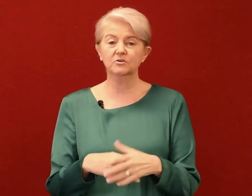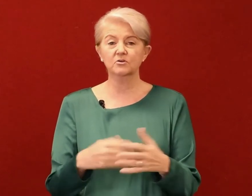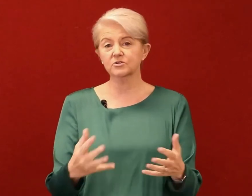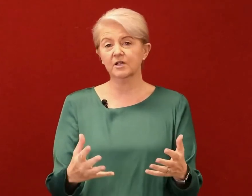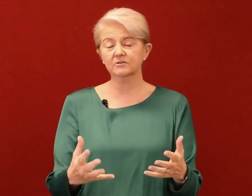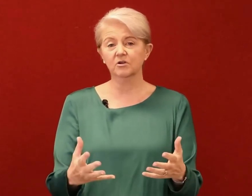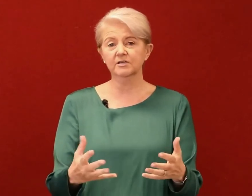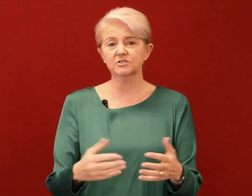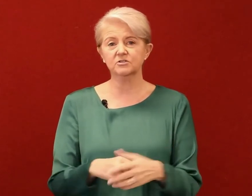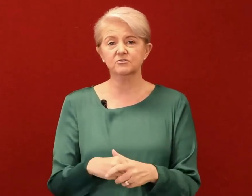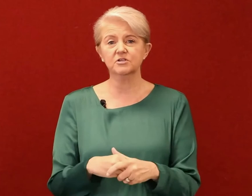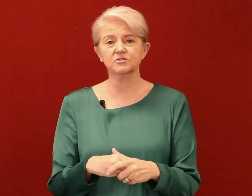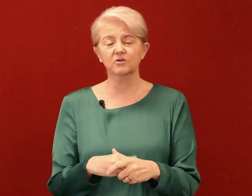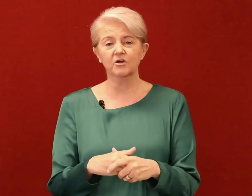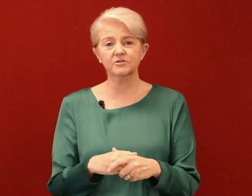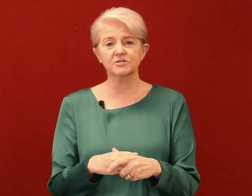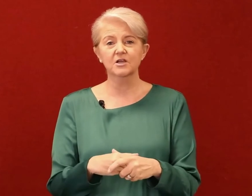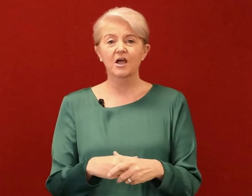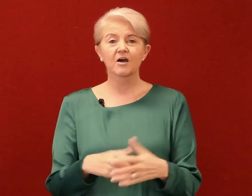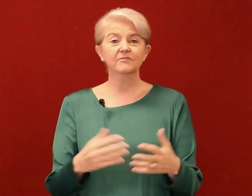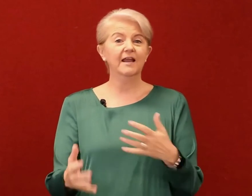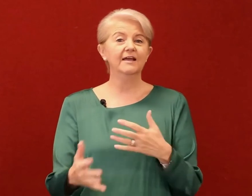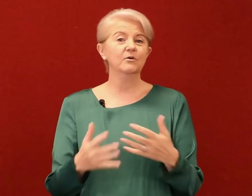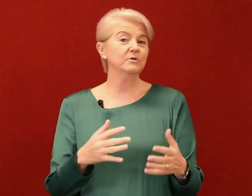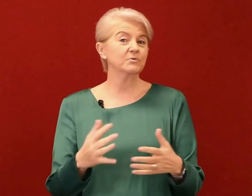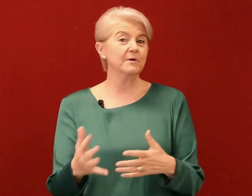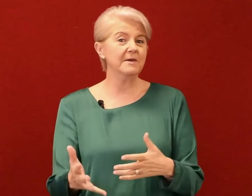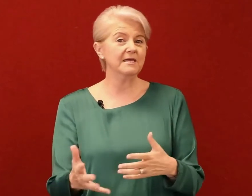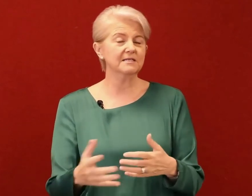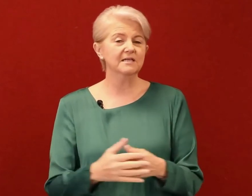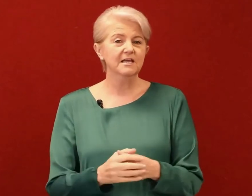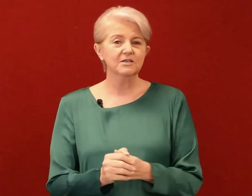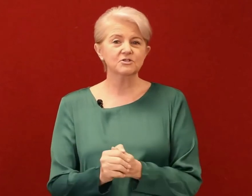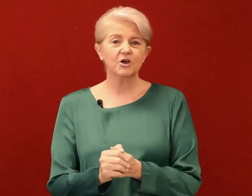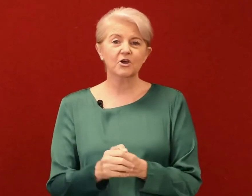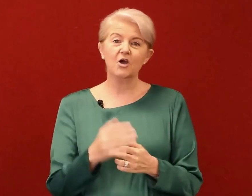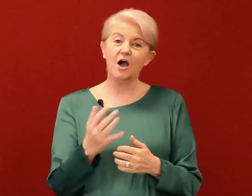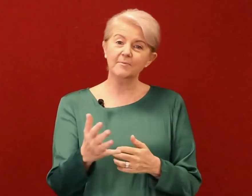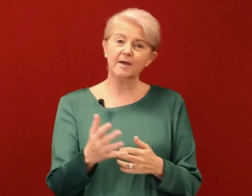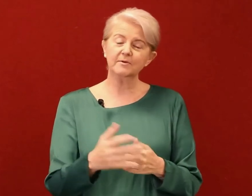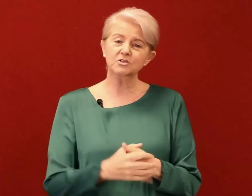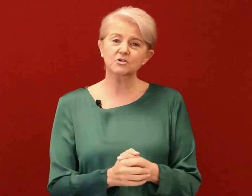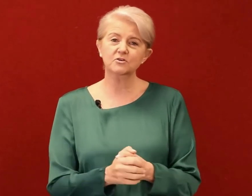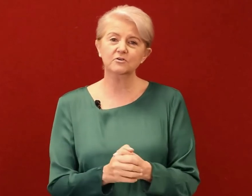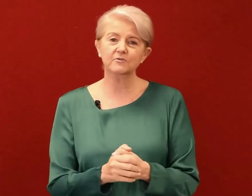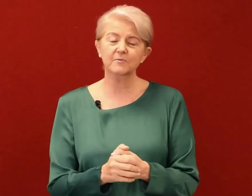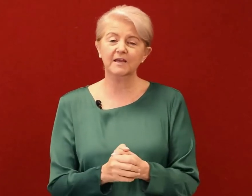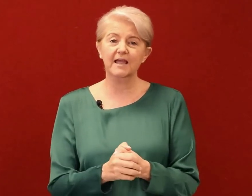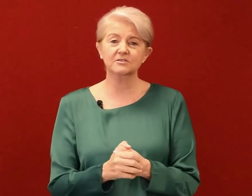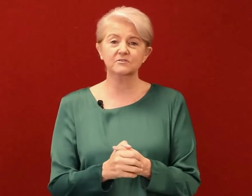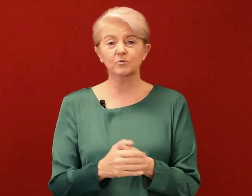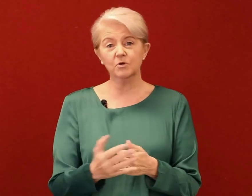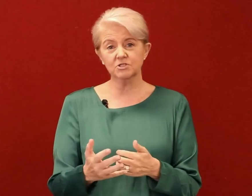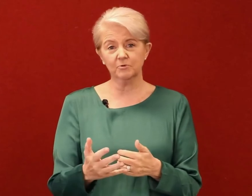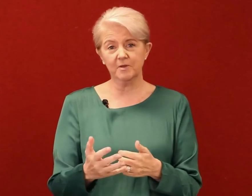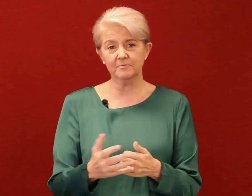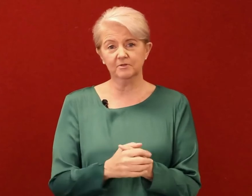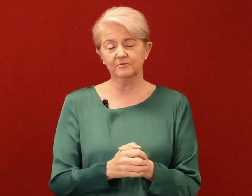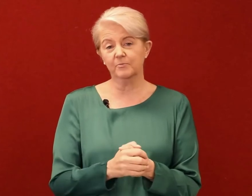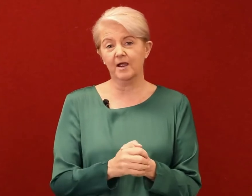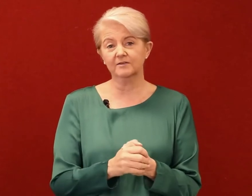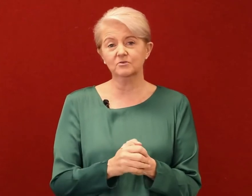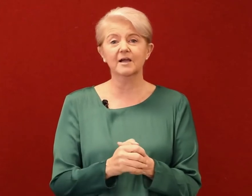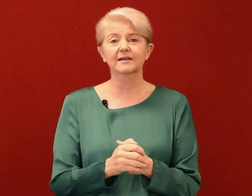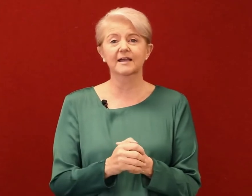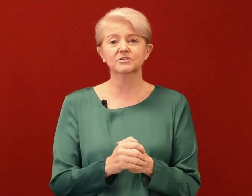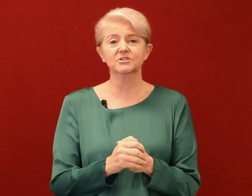to acknowledge the traditional owners of the land on which we meet. So I'm coming to you from the lands of the Wadjuk people